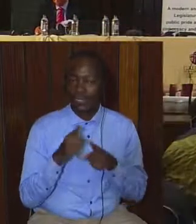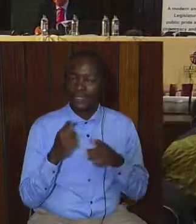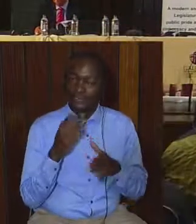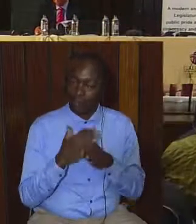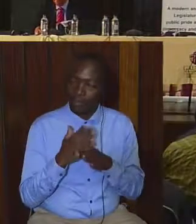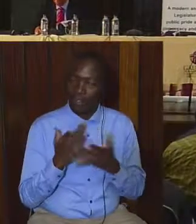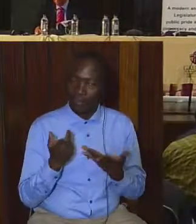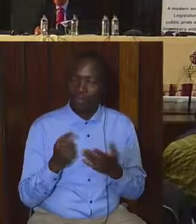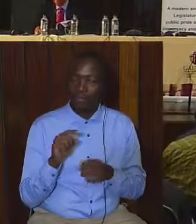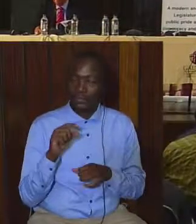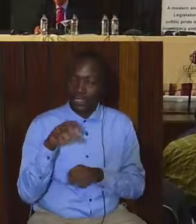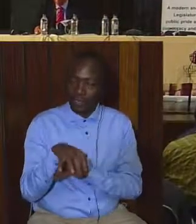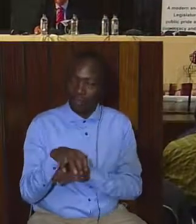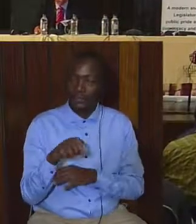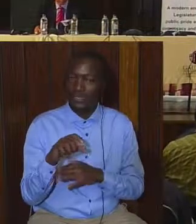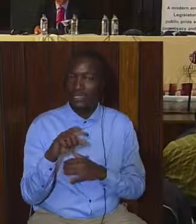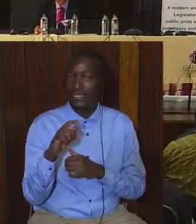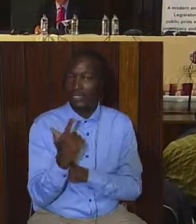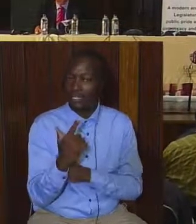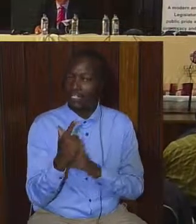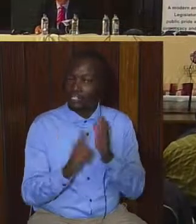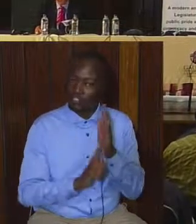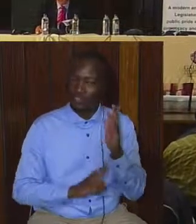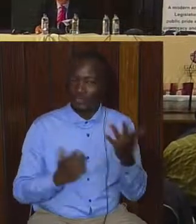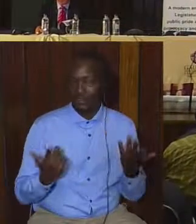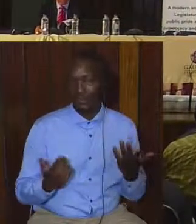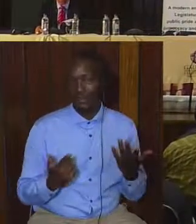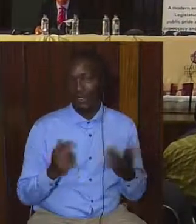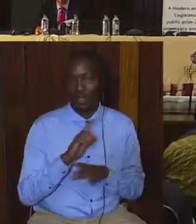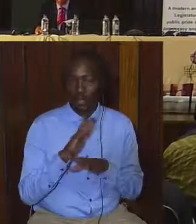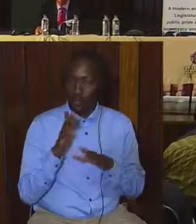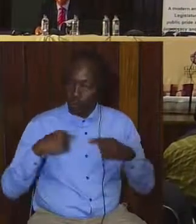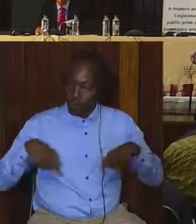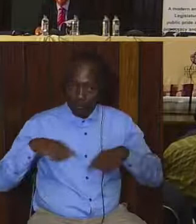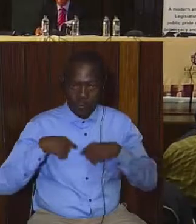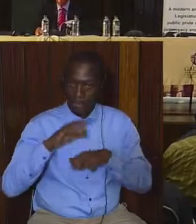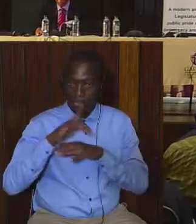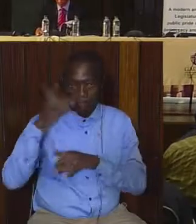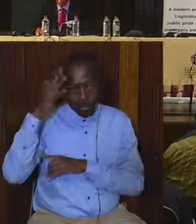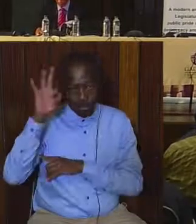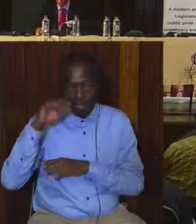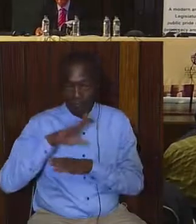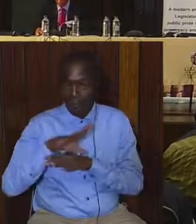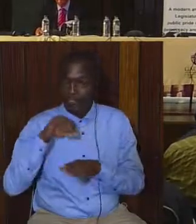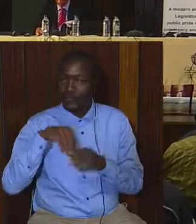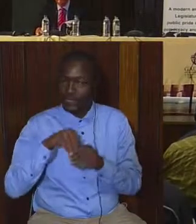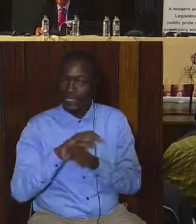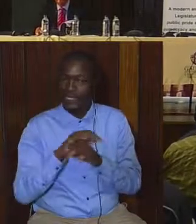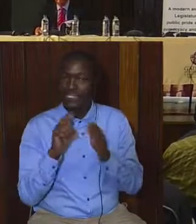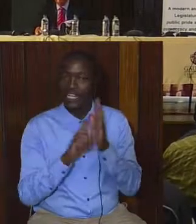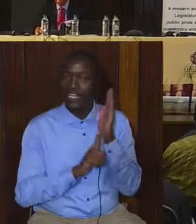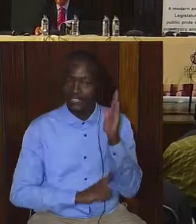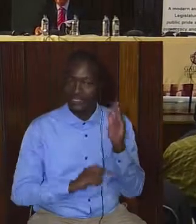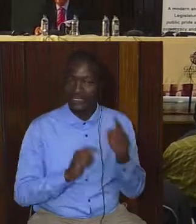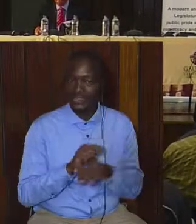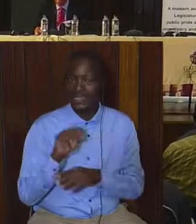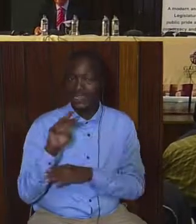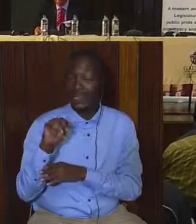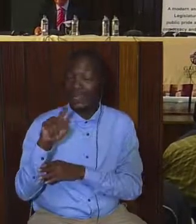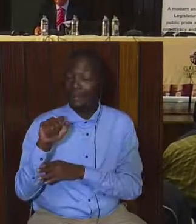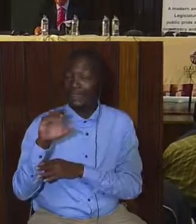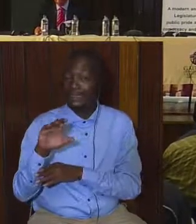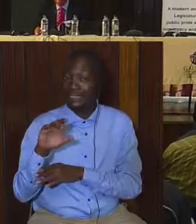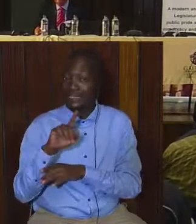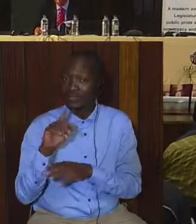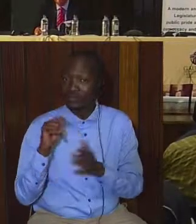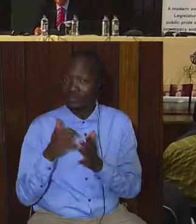of the Gauteng Provincial Legislature. We are not government, we are in the legislature. The MEC who spoke